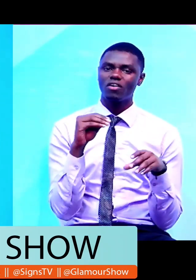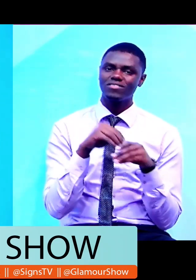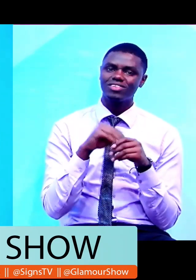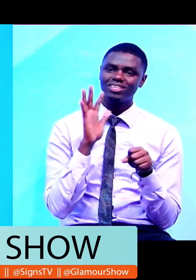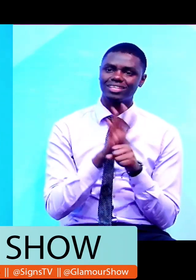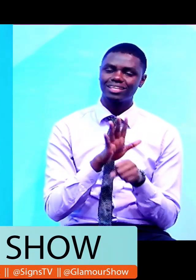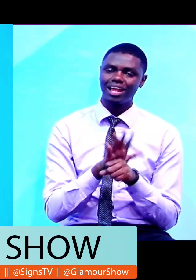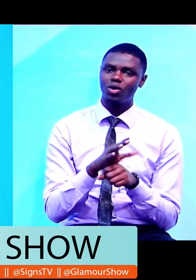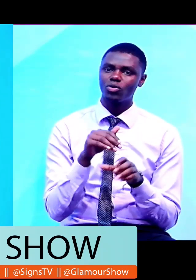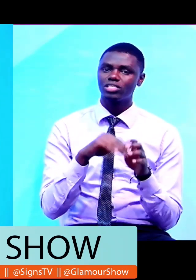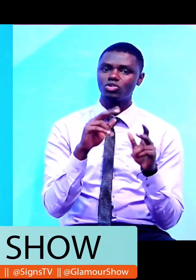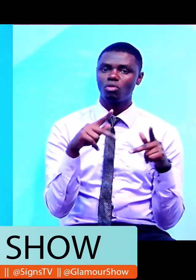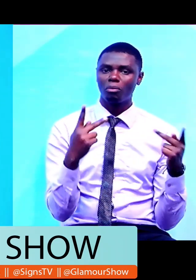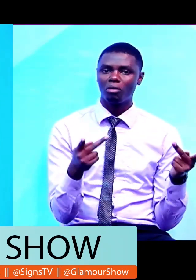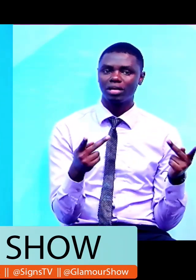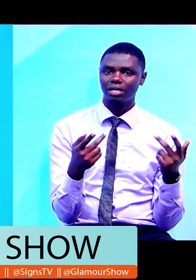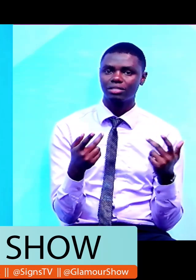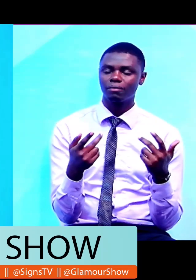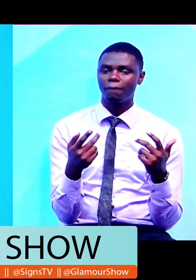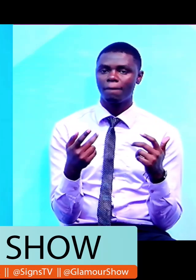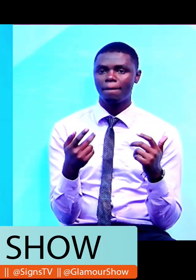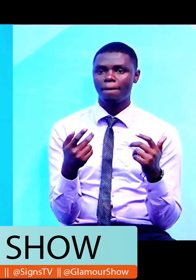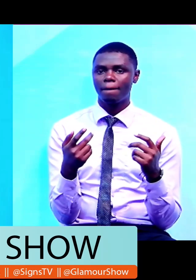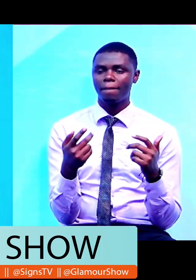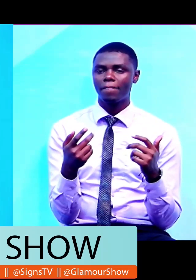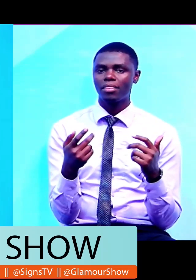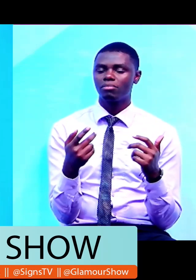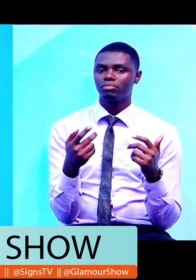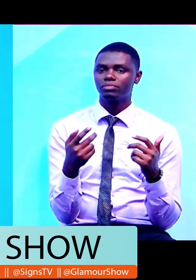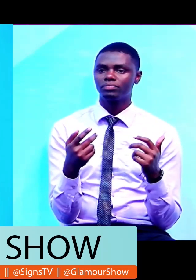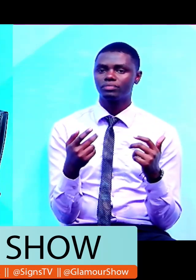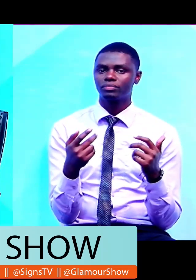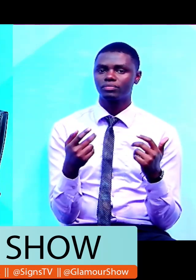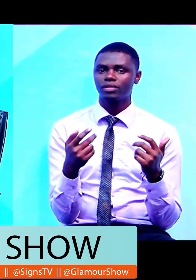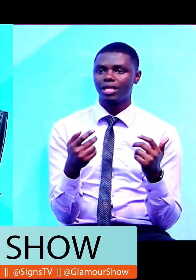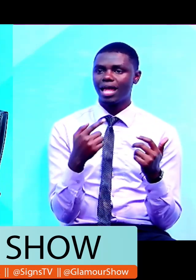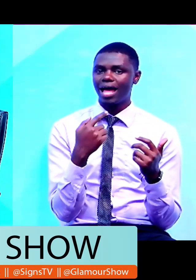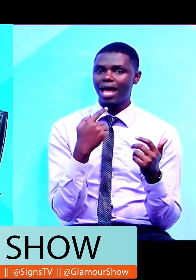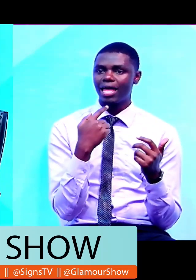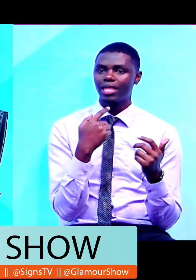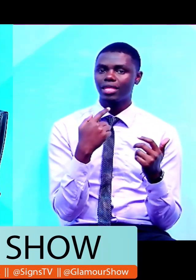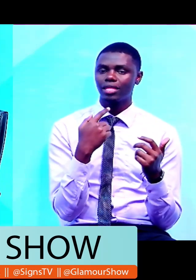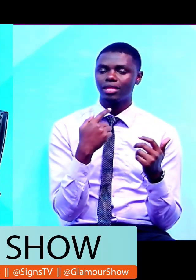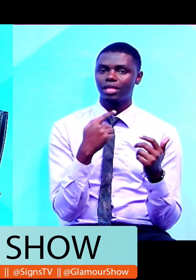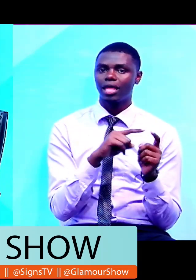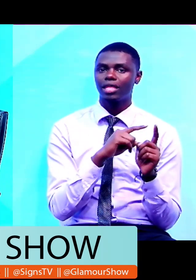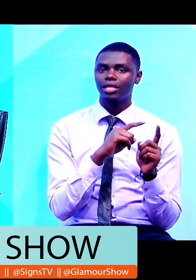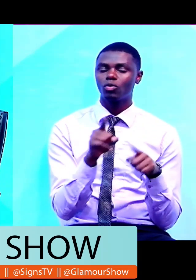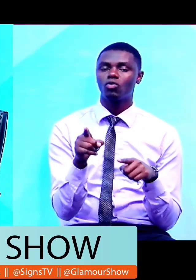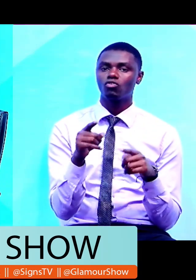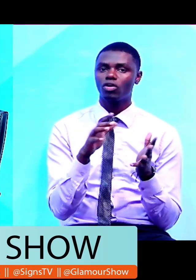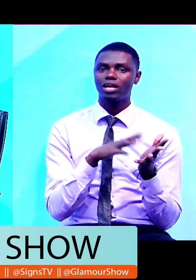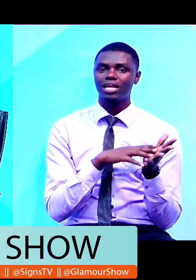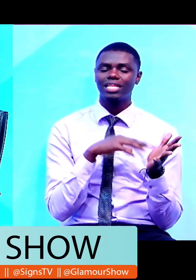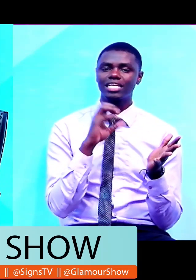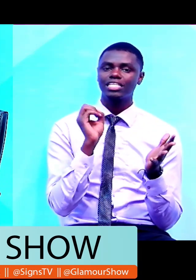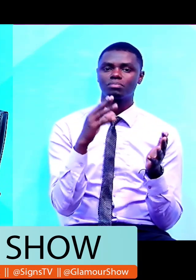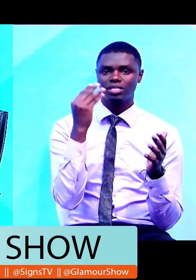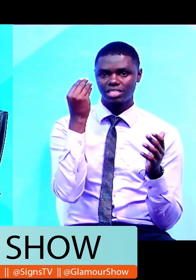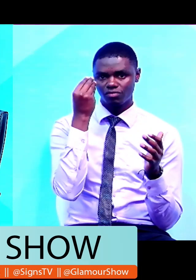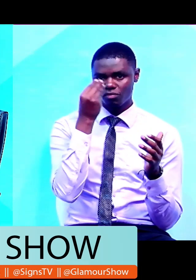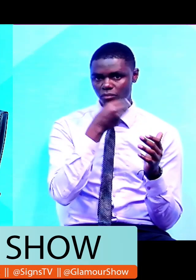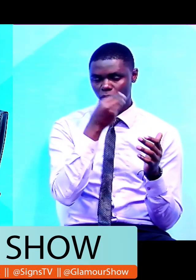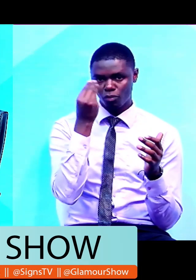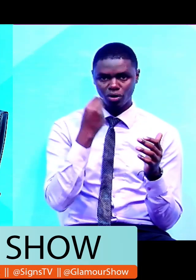lot in your products. Like, I usually tend to go for the more expensive products that I know work